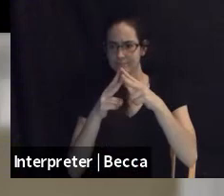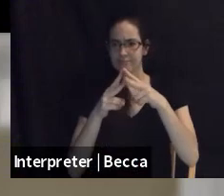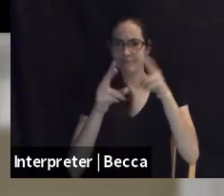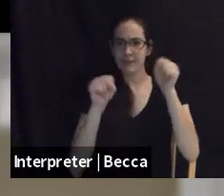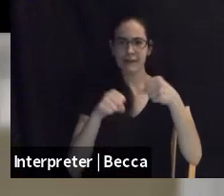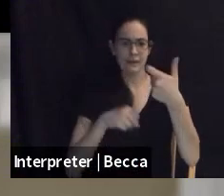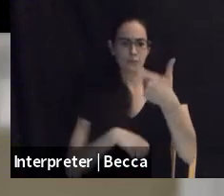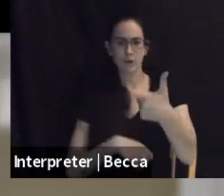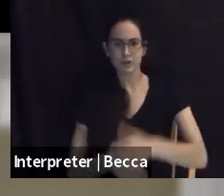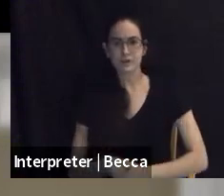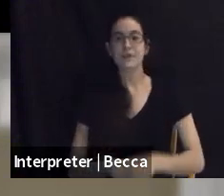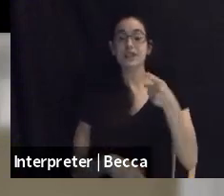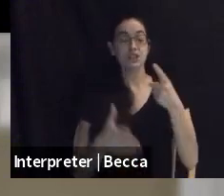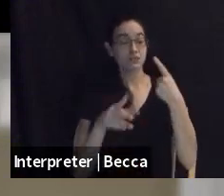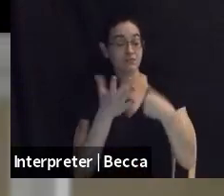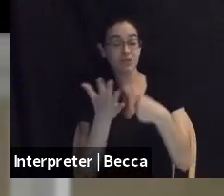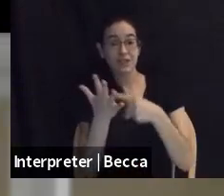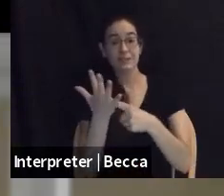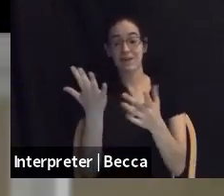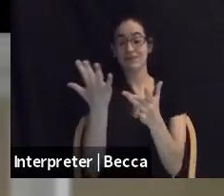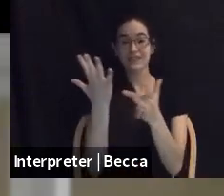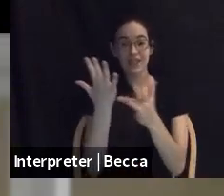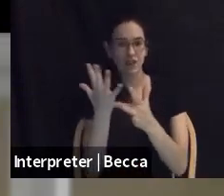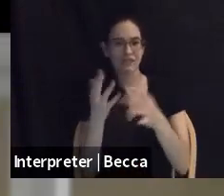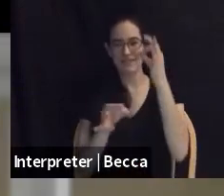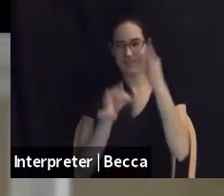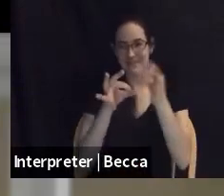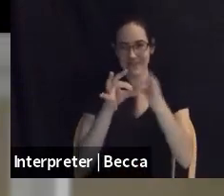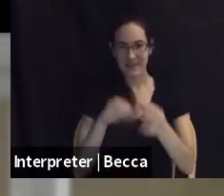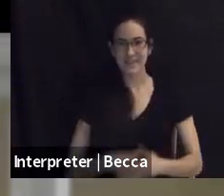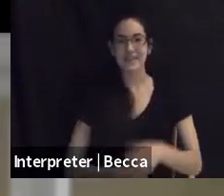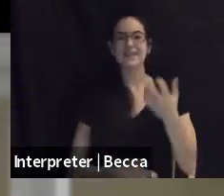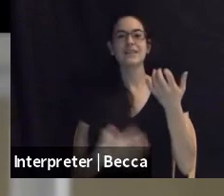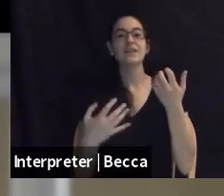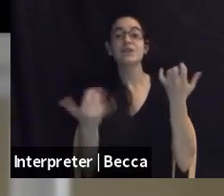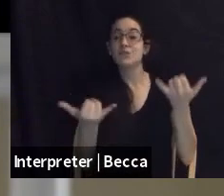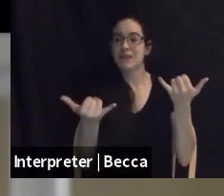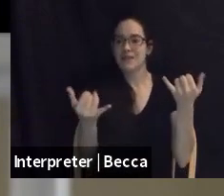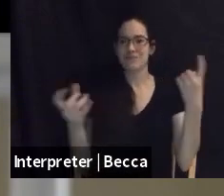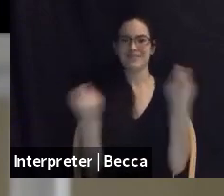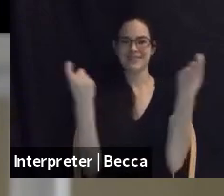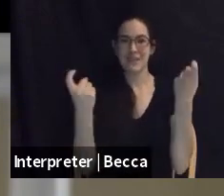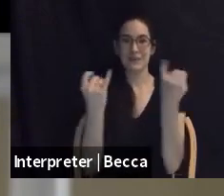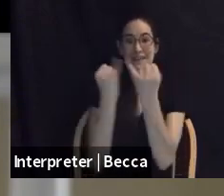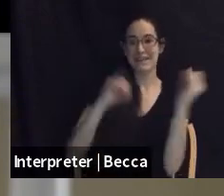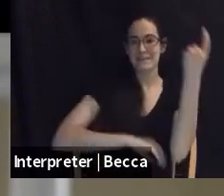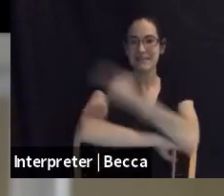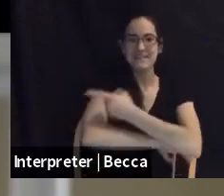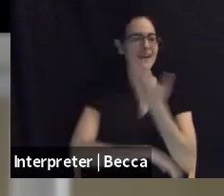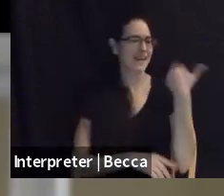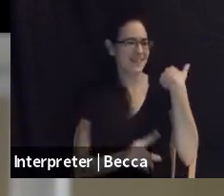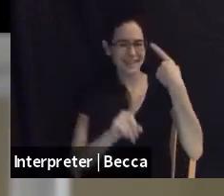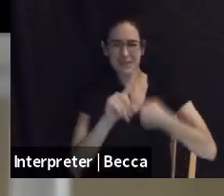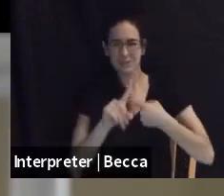of faith and technology. So make sure you're here for that. Today, we're celebrating Independence Day, and last month, we celebrated Freedom Day.